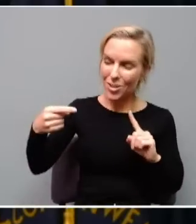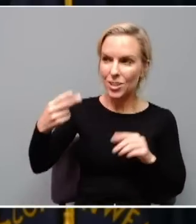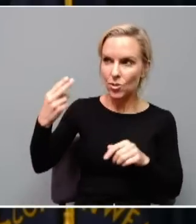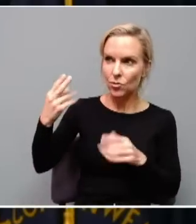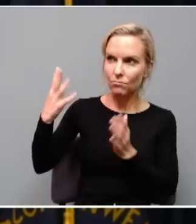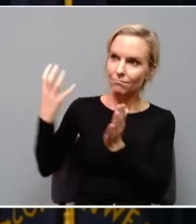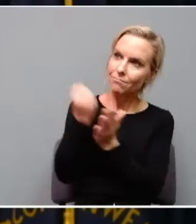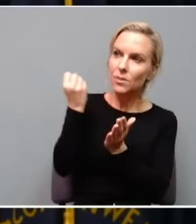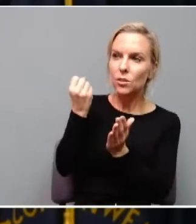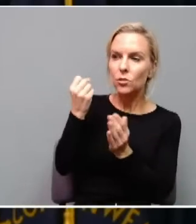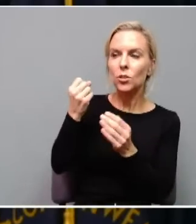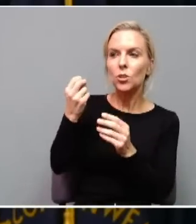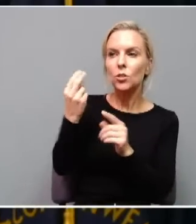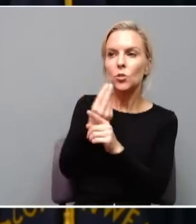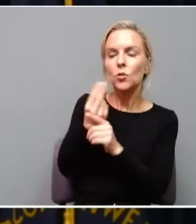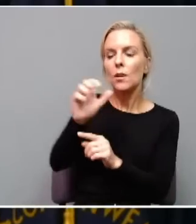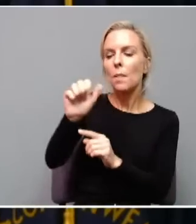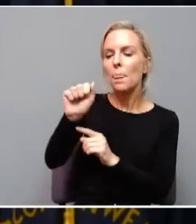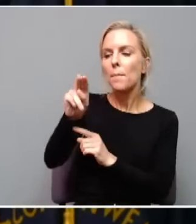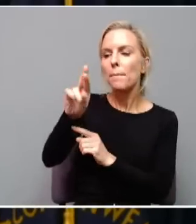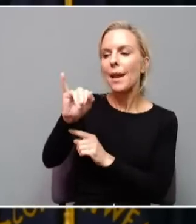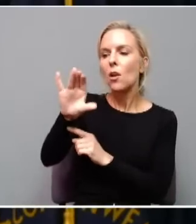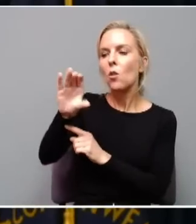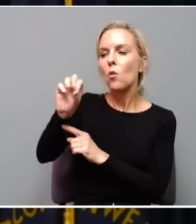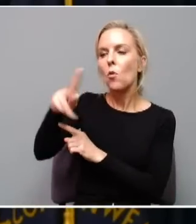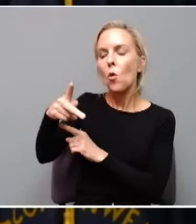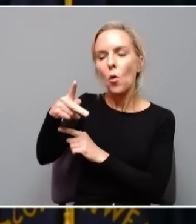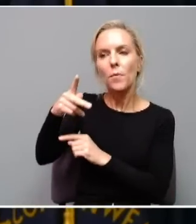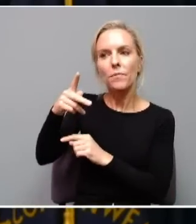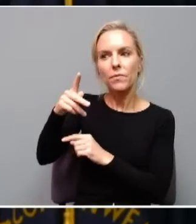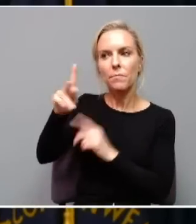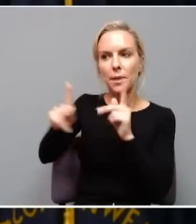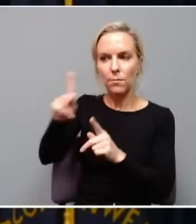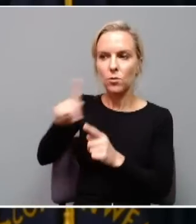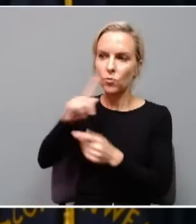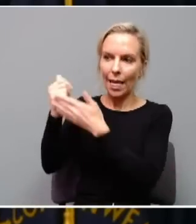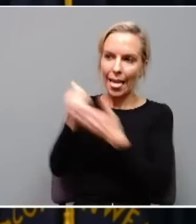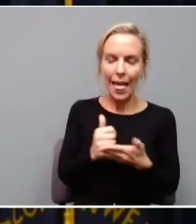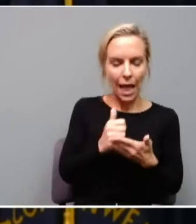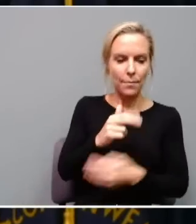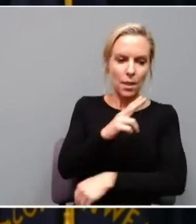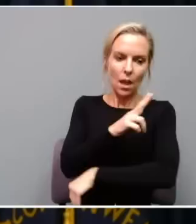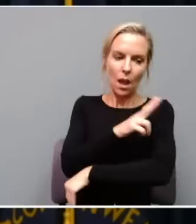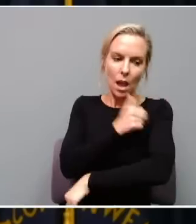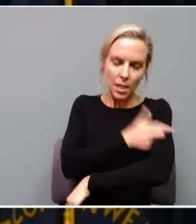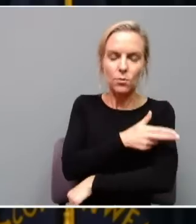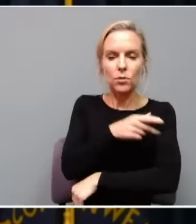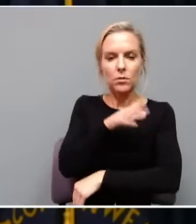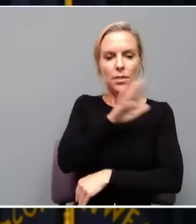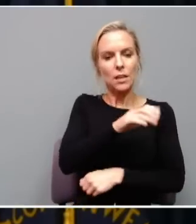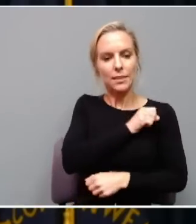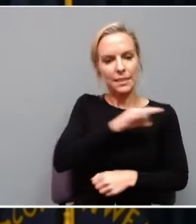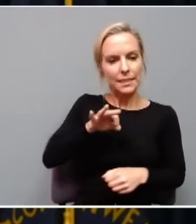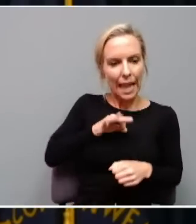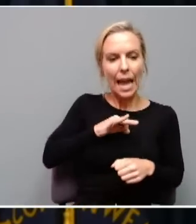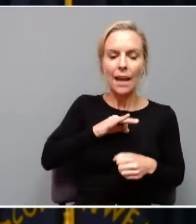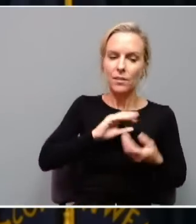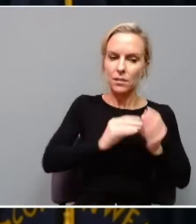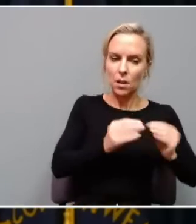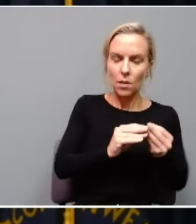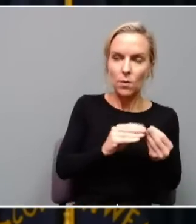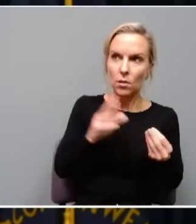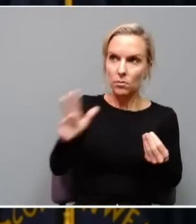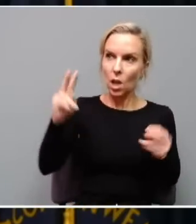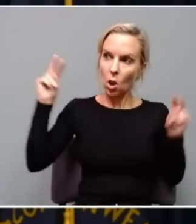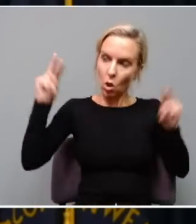folks to help hospitals for surge capacity. It's been so influential nationally when they've looked at it that the